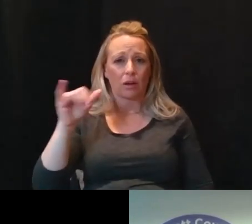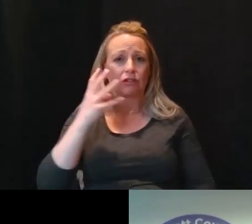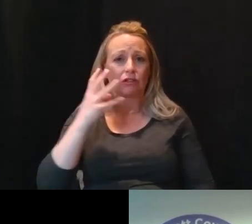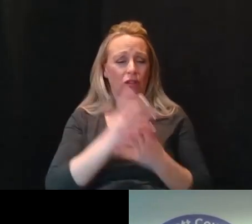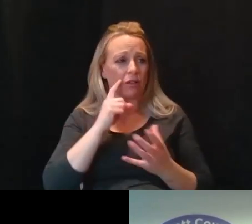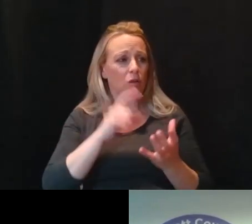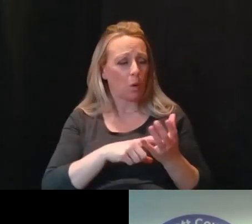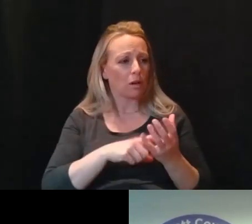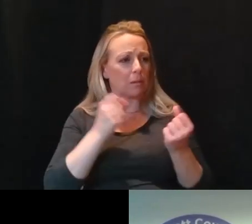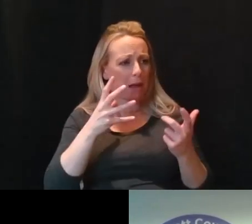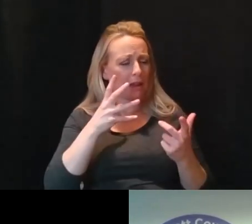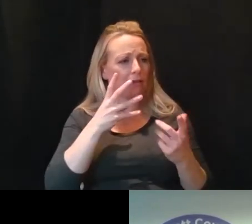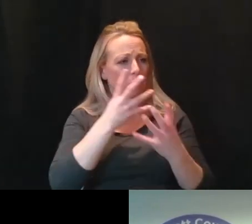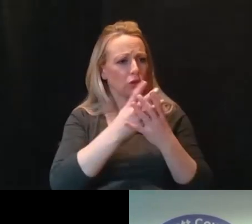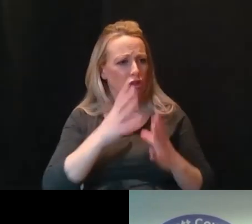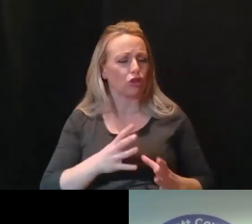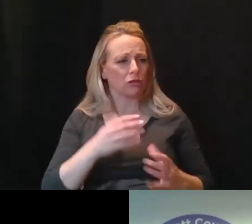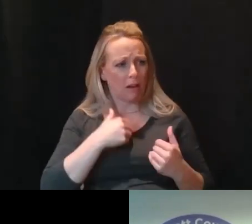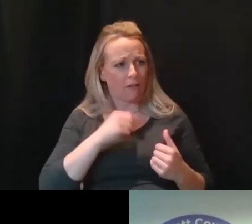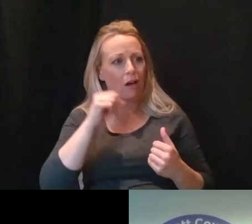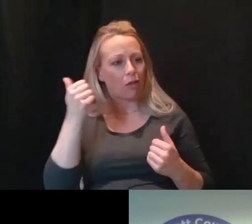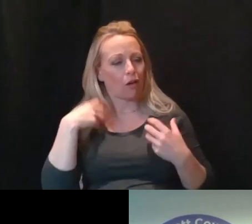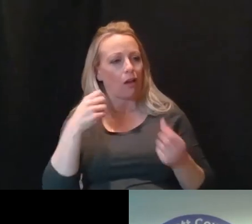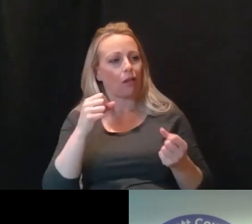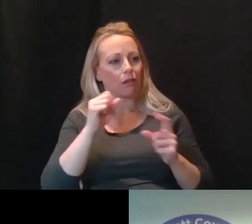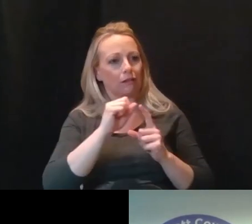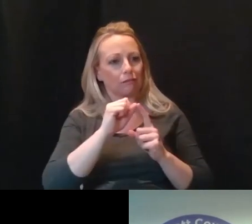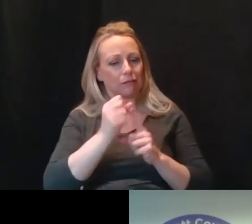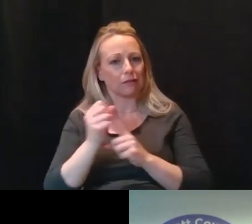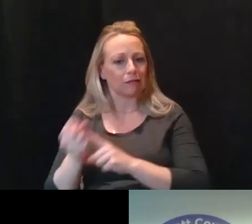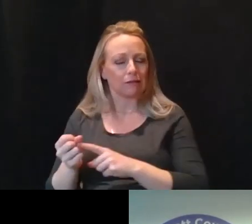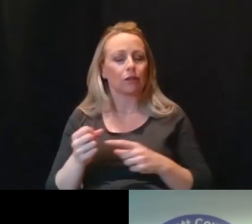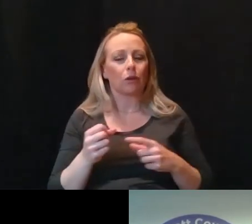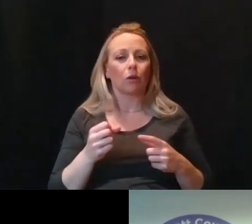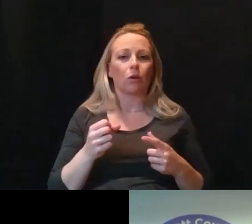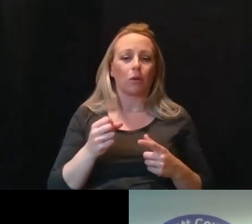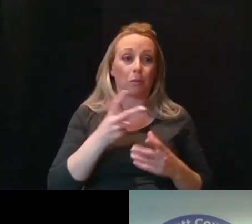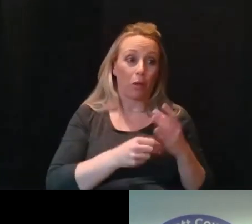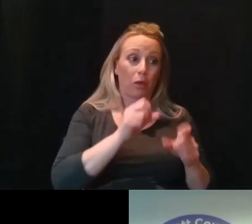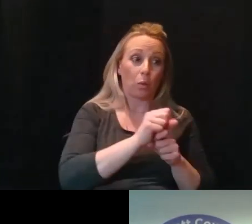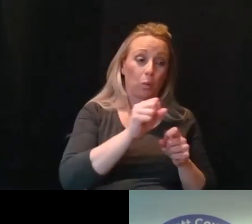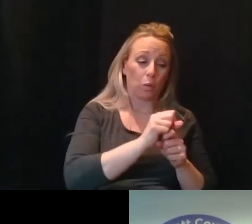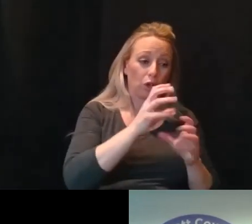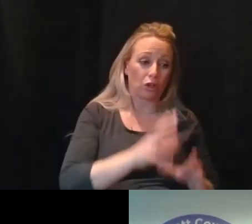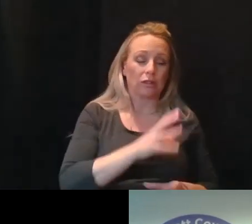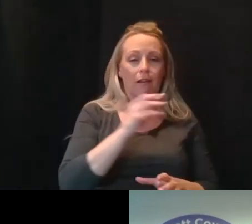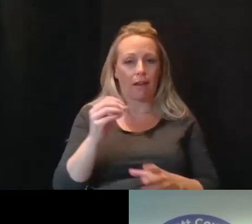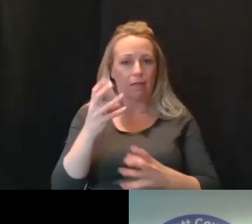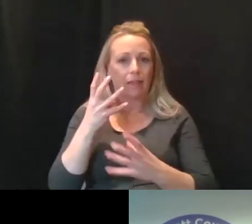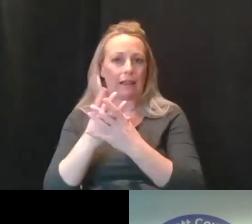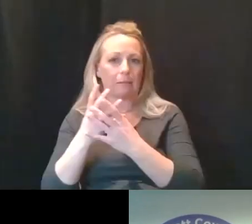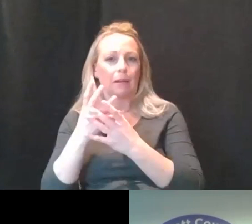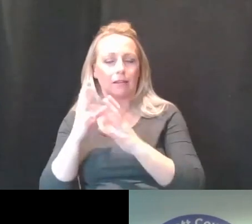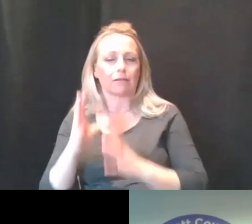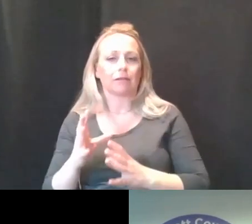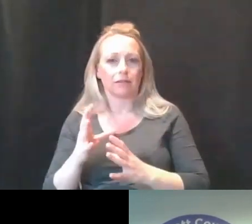an expensive proposition. So on both sides of the equation, both the workers and the inmates,